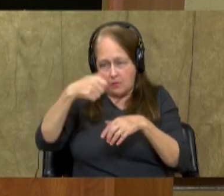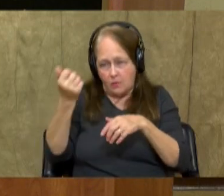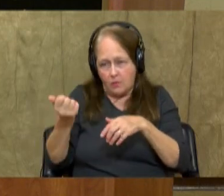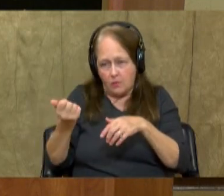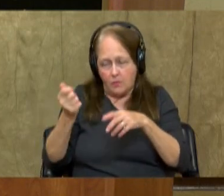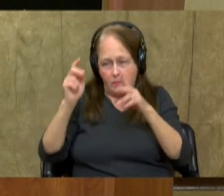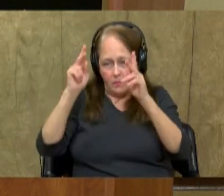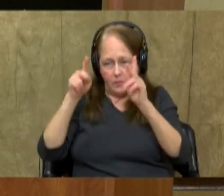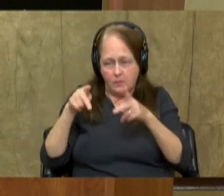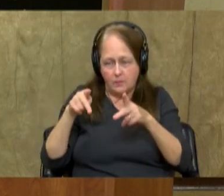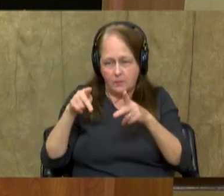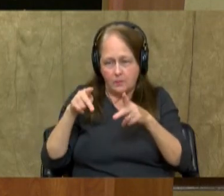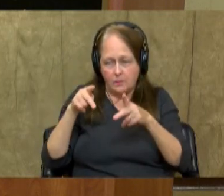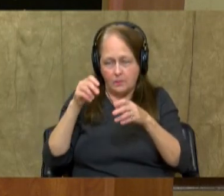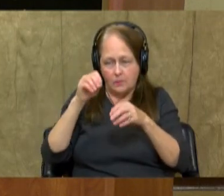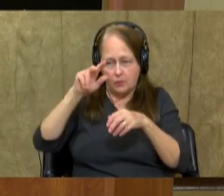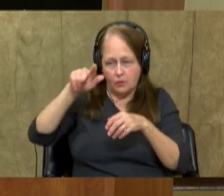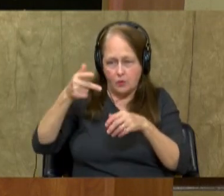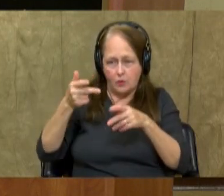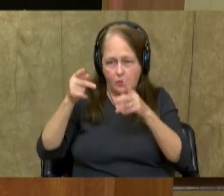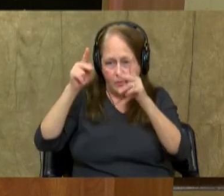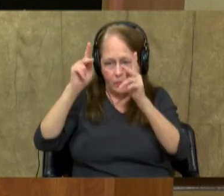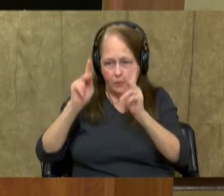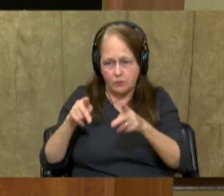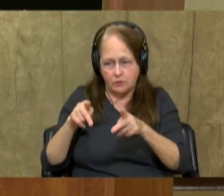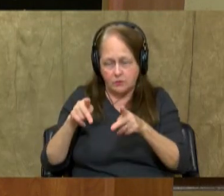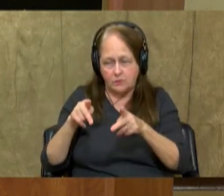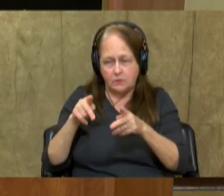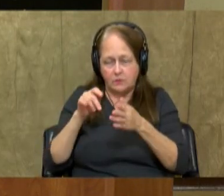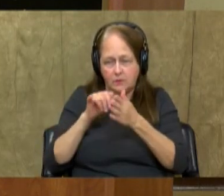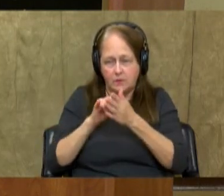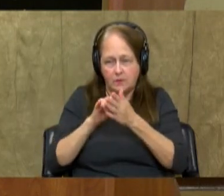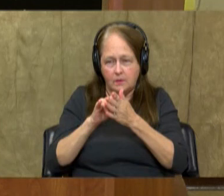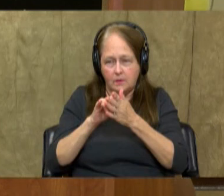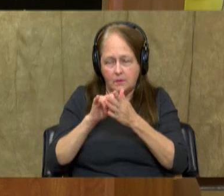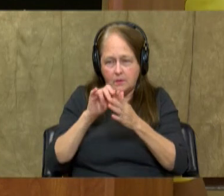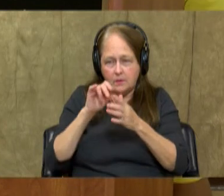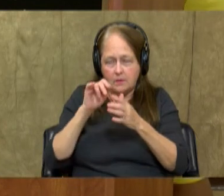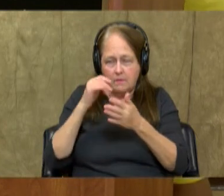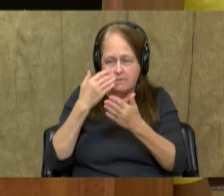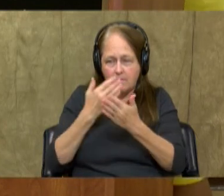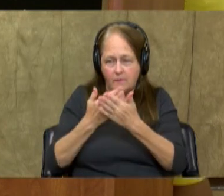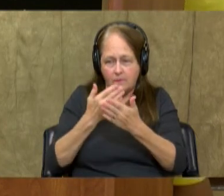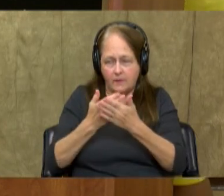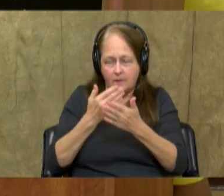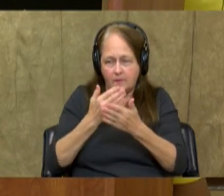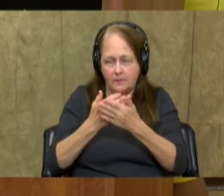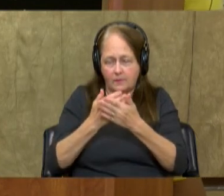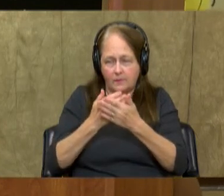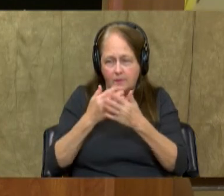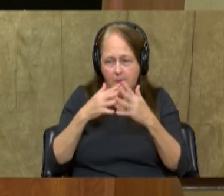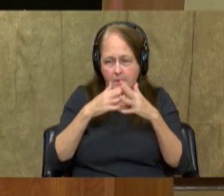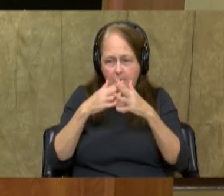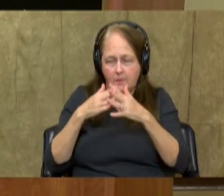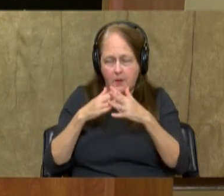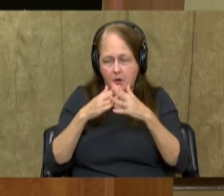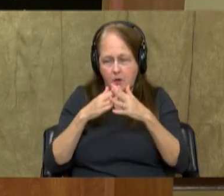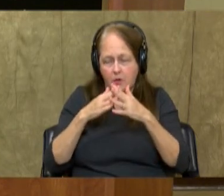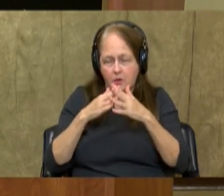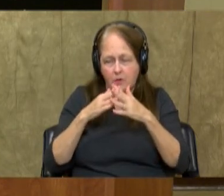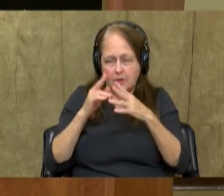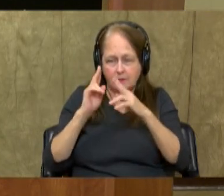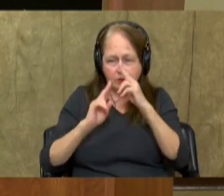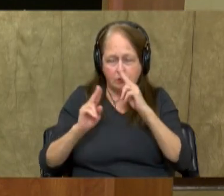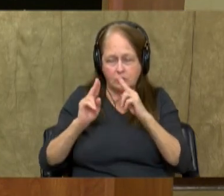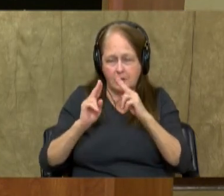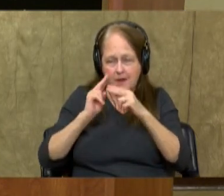person. It was written in third person point of view. It included the fact that the American Museum of Natural History was an exhibit hall